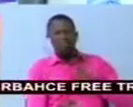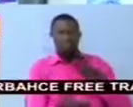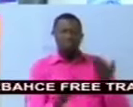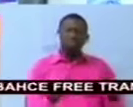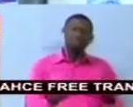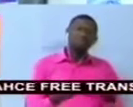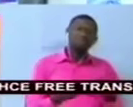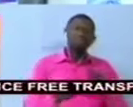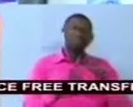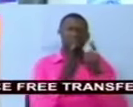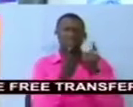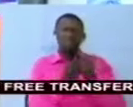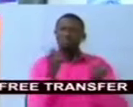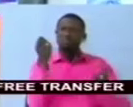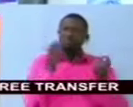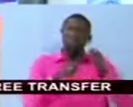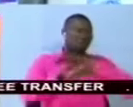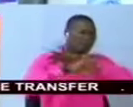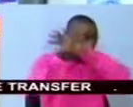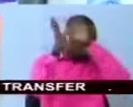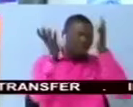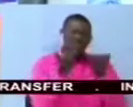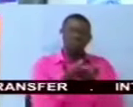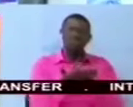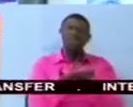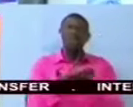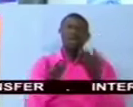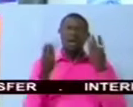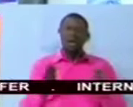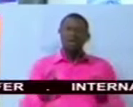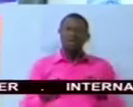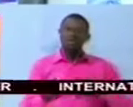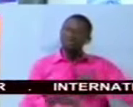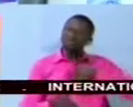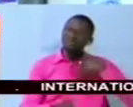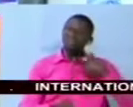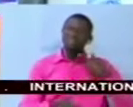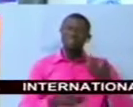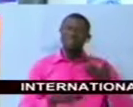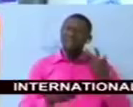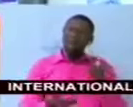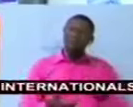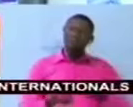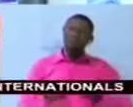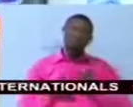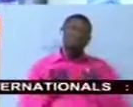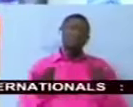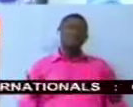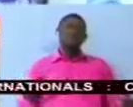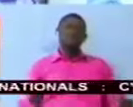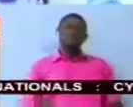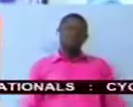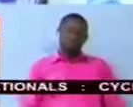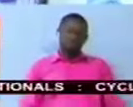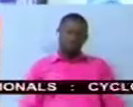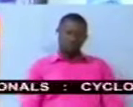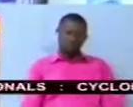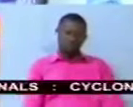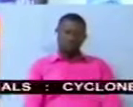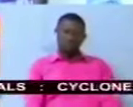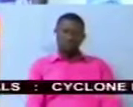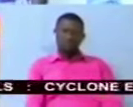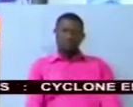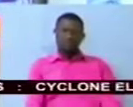la la jural yow ci sa bopa yak say njabot ak sa ay alel wa bi nga xamé né li bu ñëwé ci wali alel